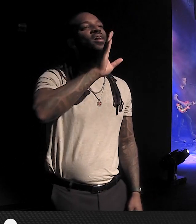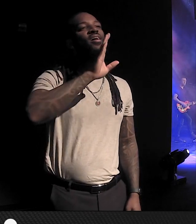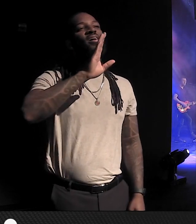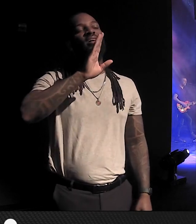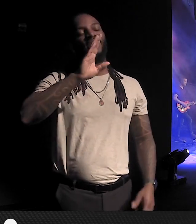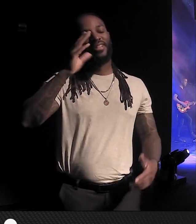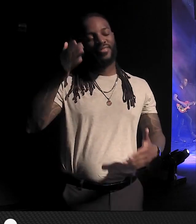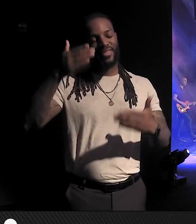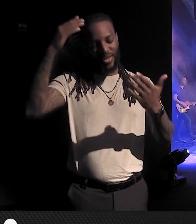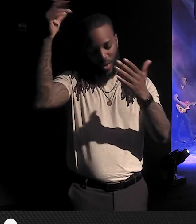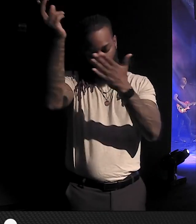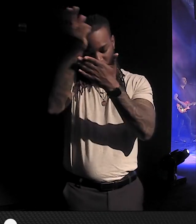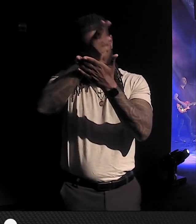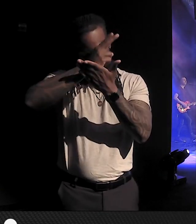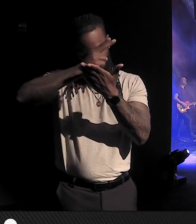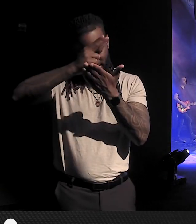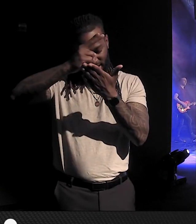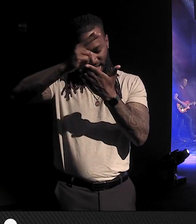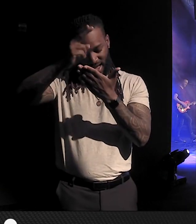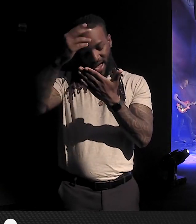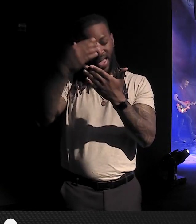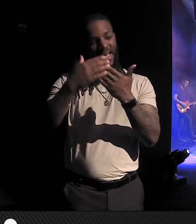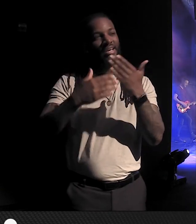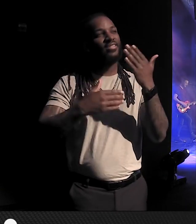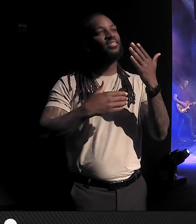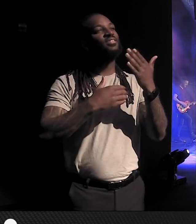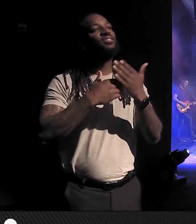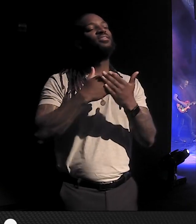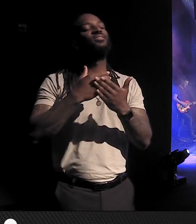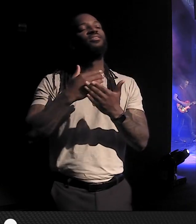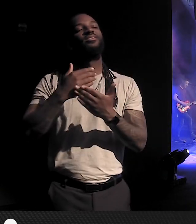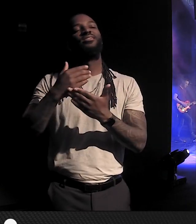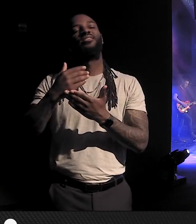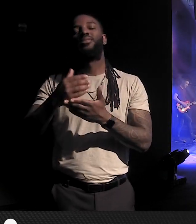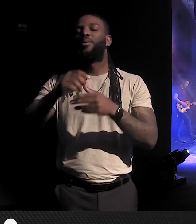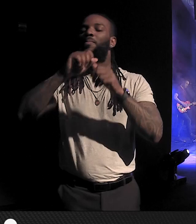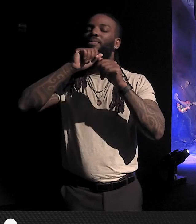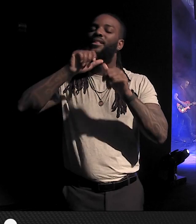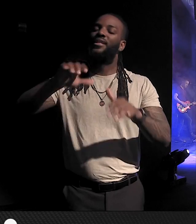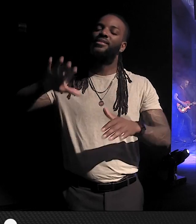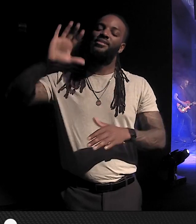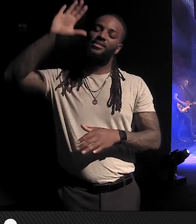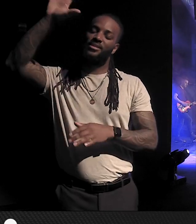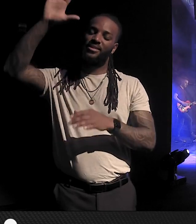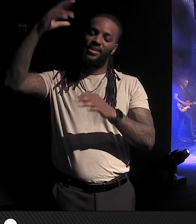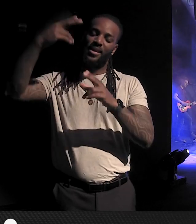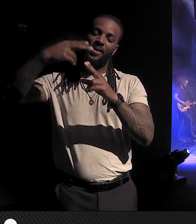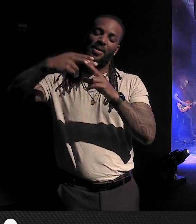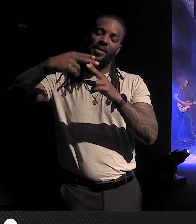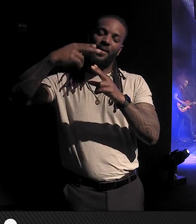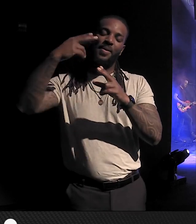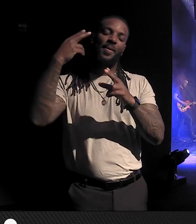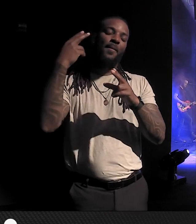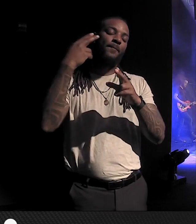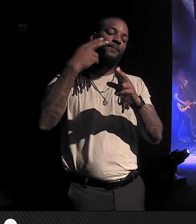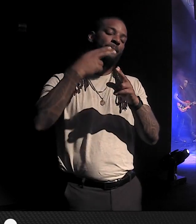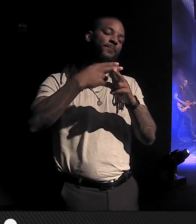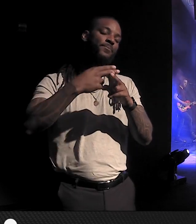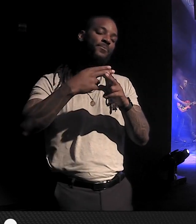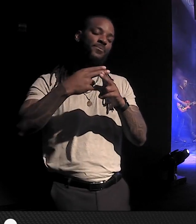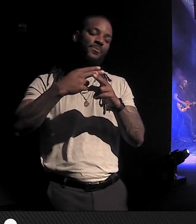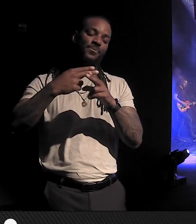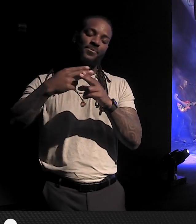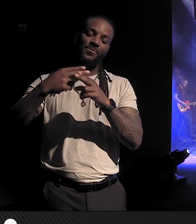God, lifting holy hands. Bless His name.